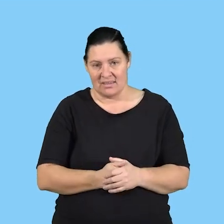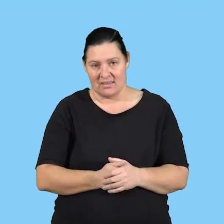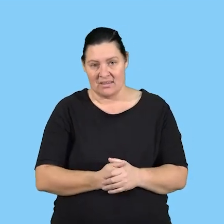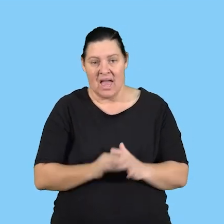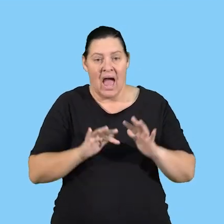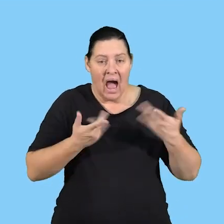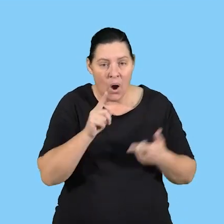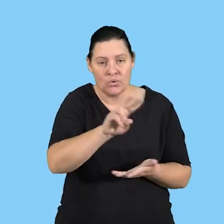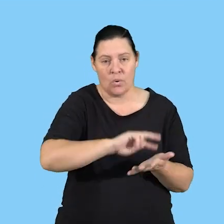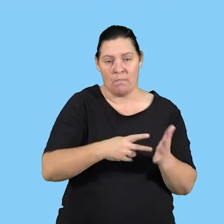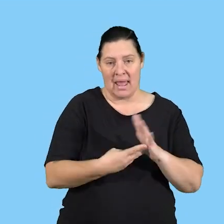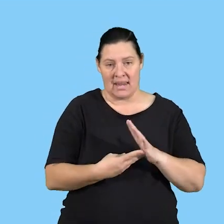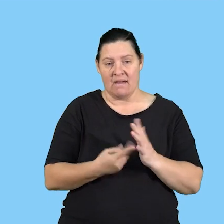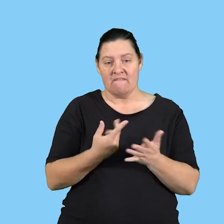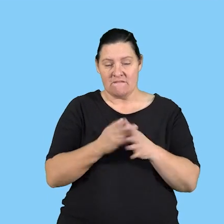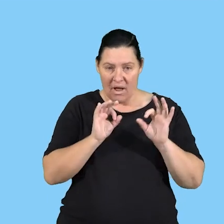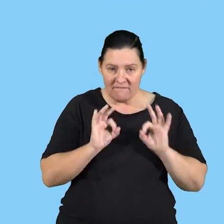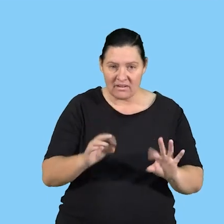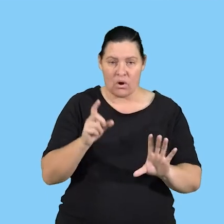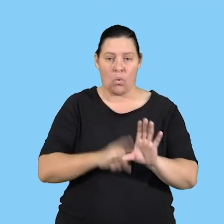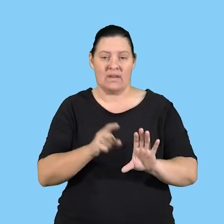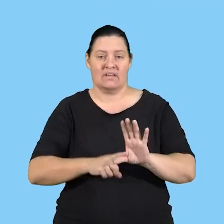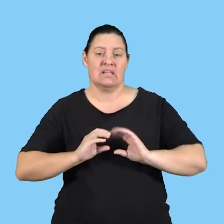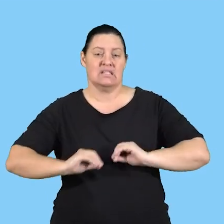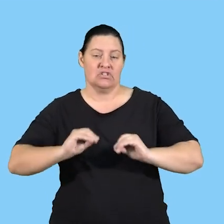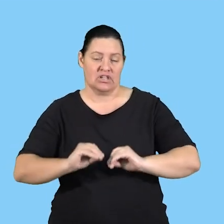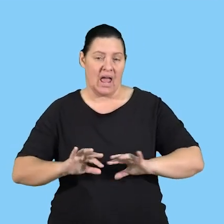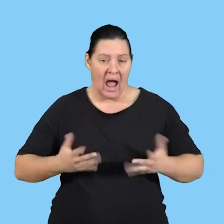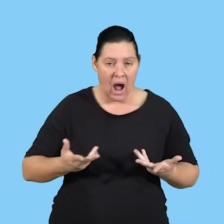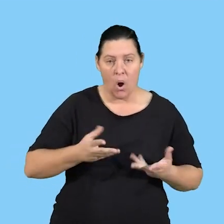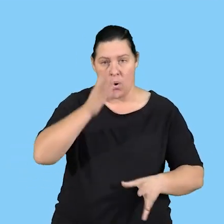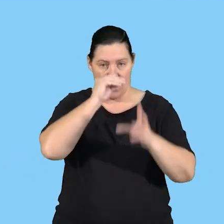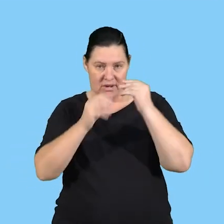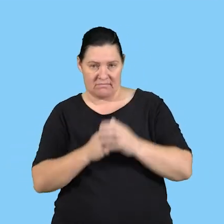How are you planning for effective quality teaching and learning?